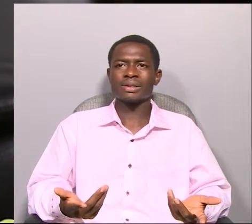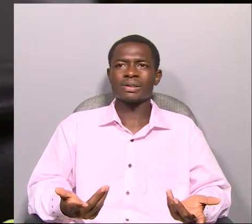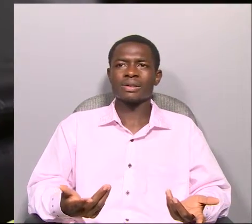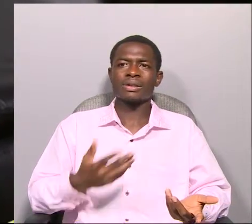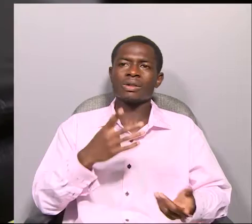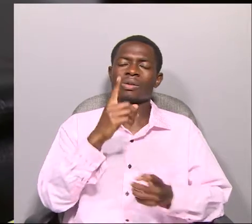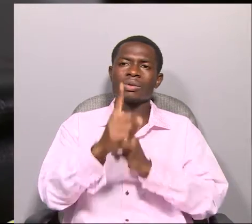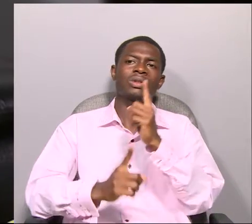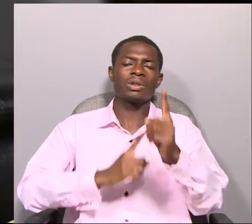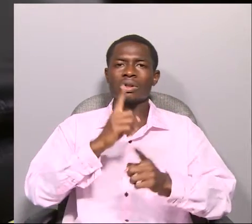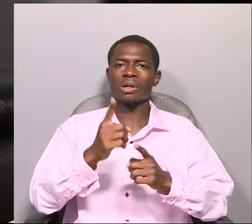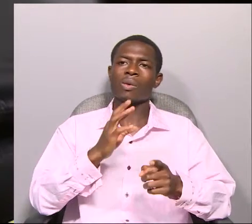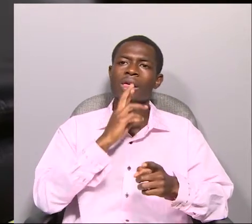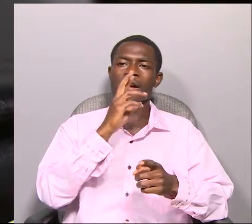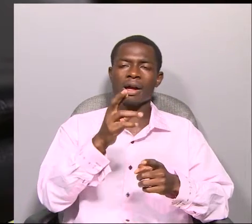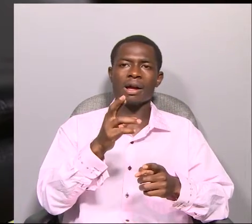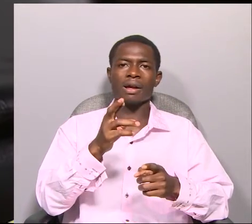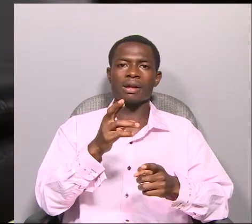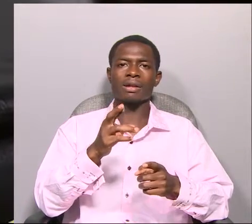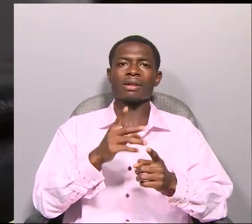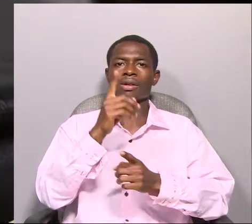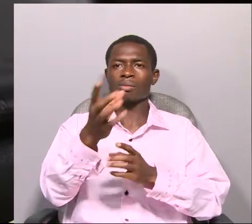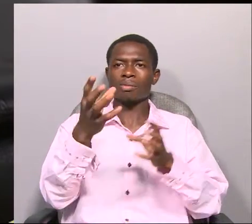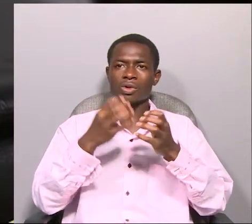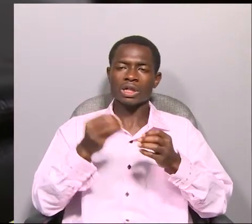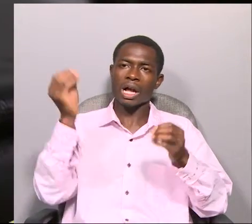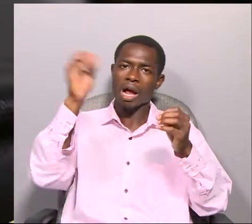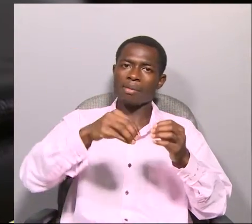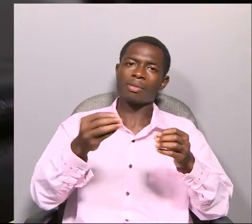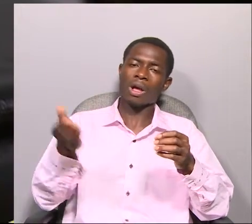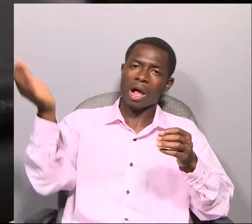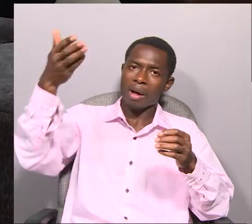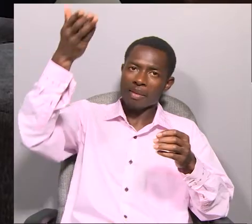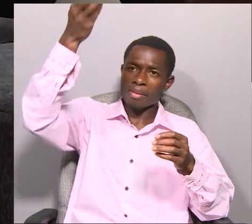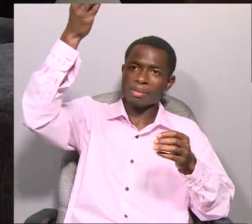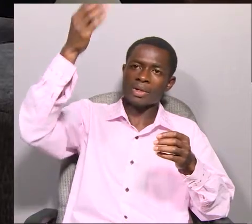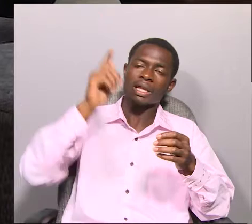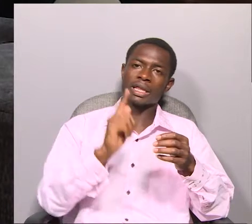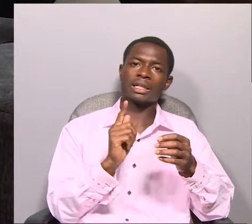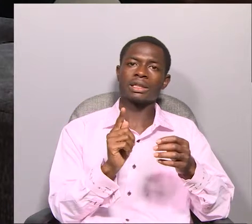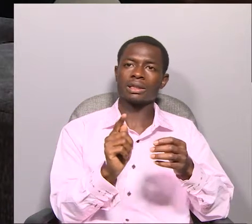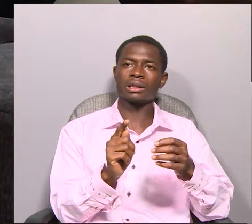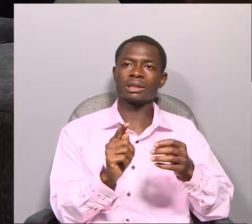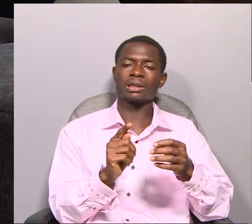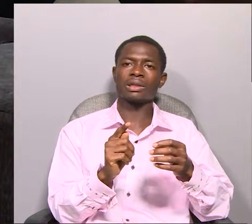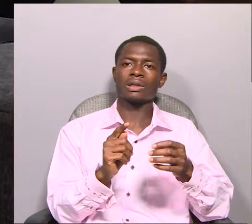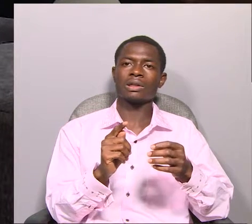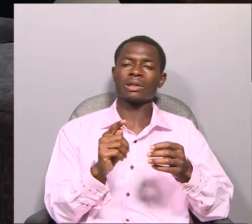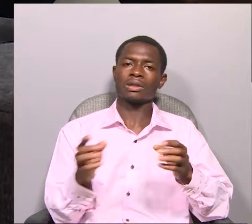benefit. But that is not the case. But what are we doing? And that is your question. We have said we